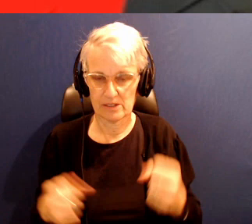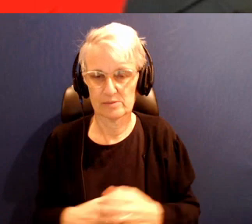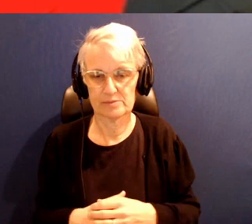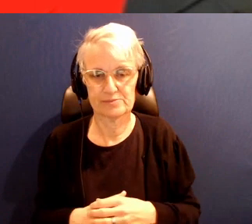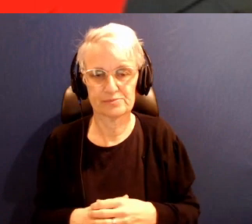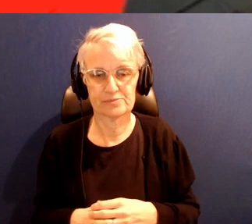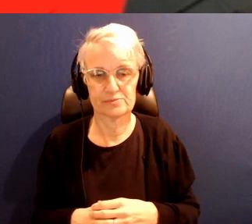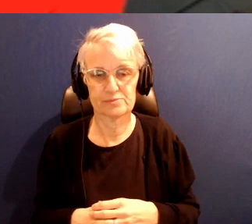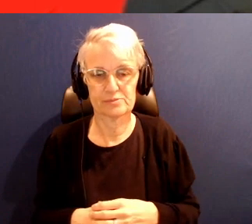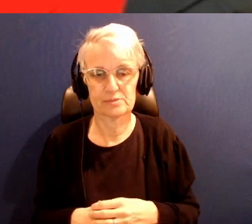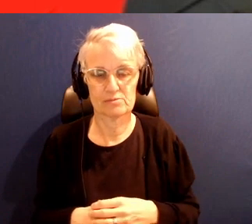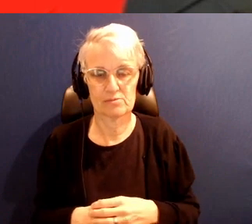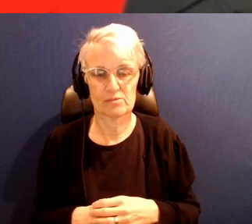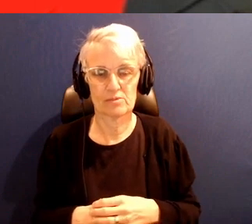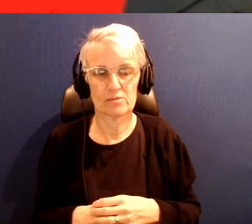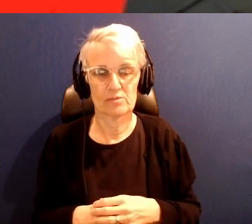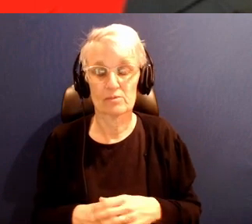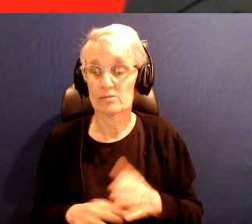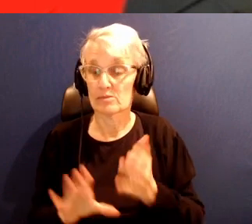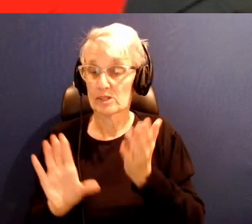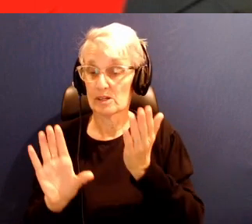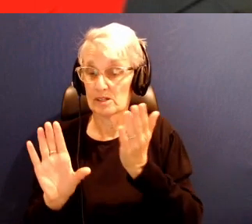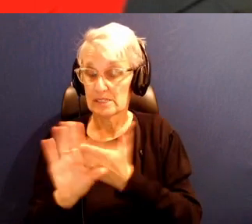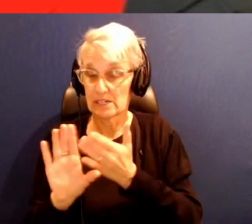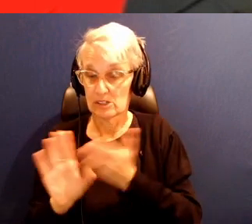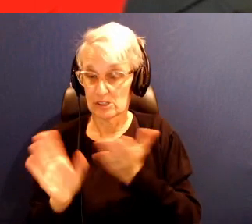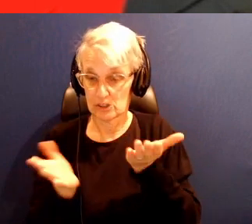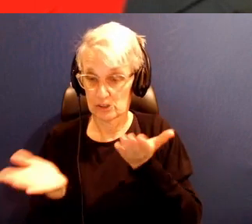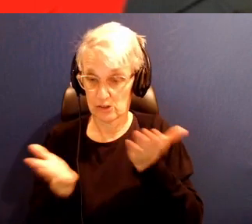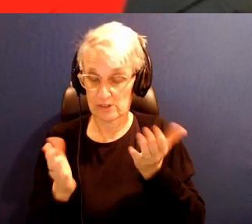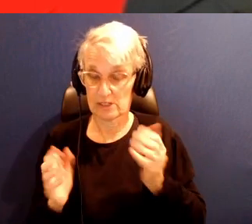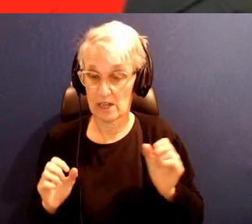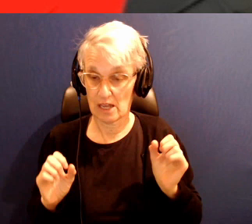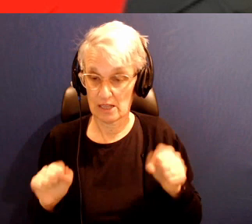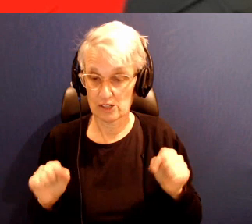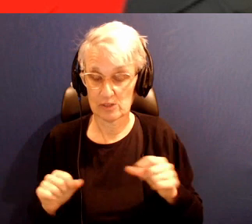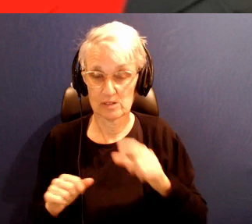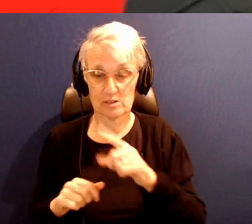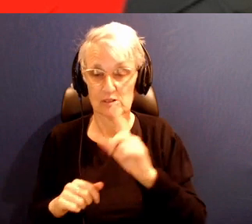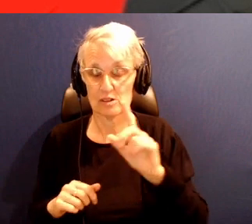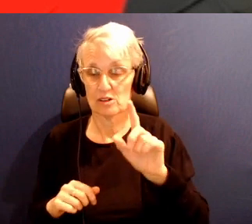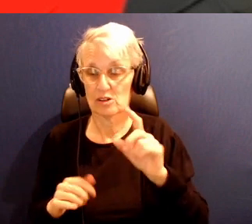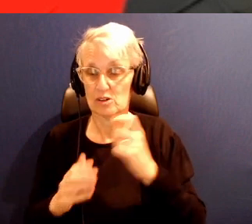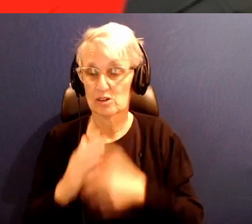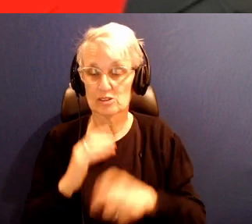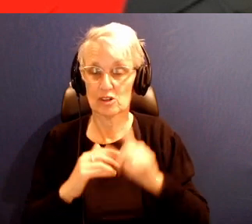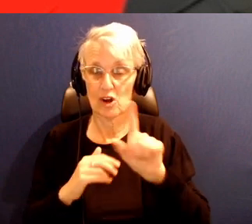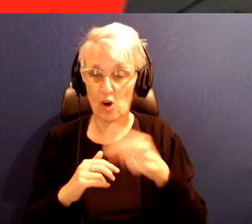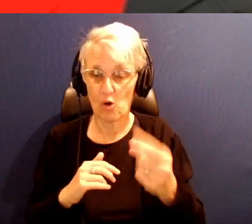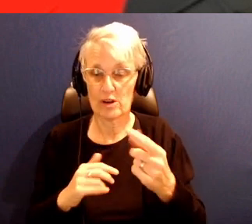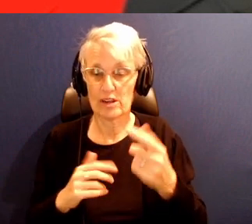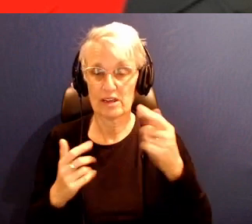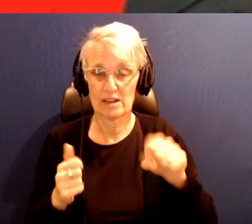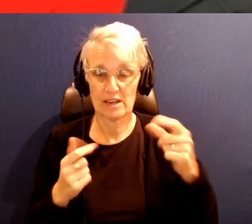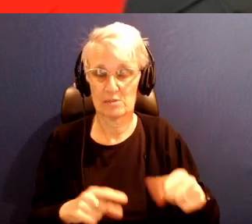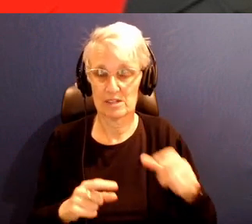Also, please note that while psychology services are eligible, these costs are only eligible in